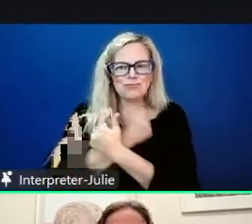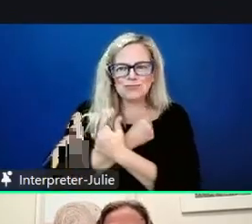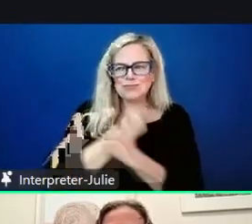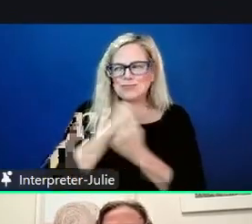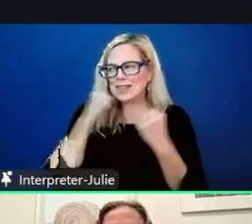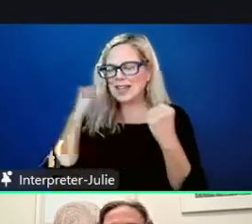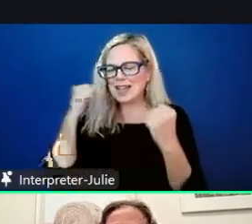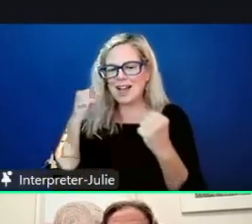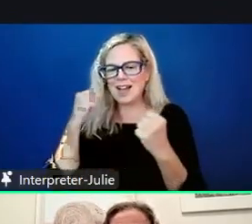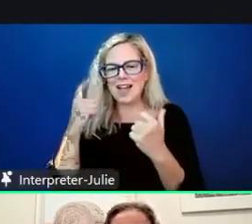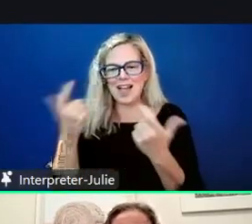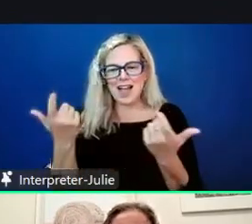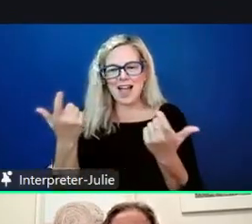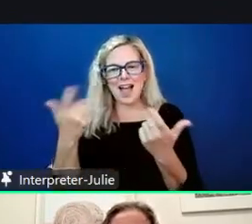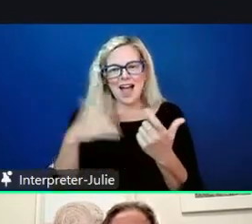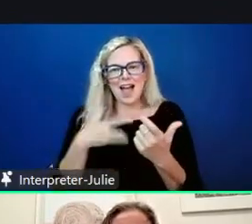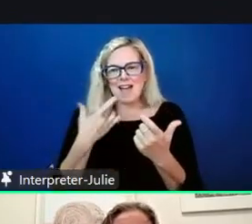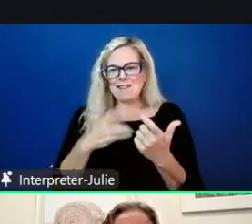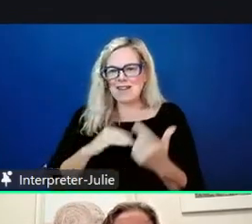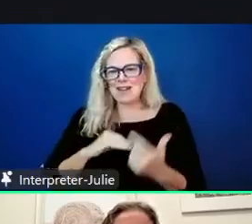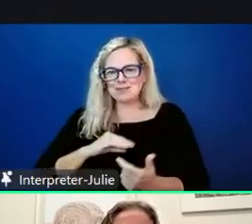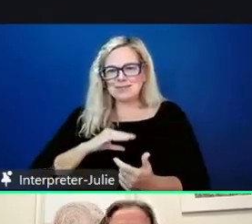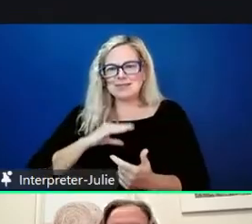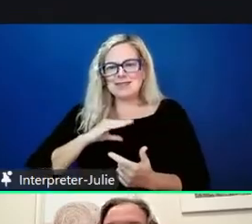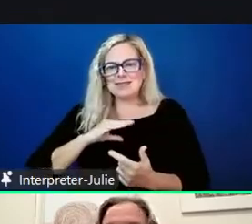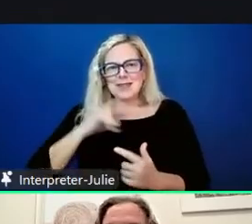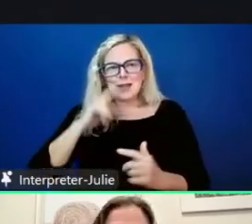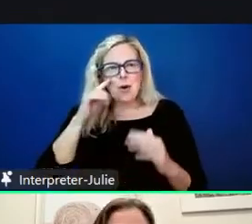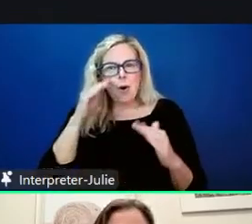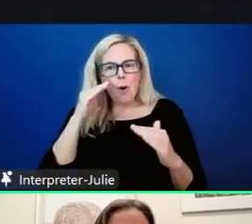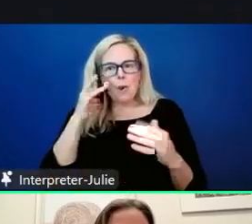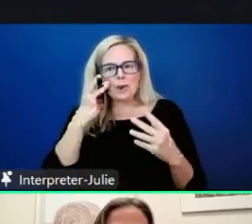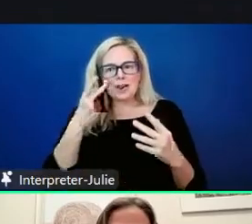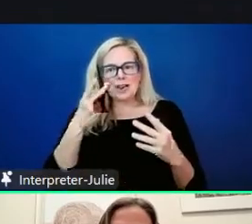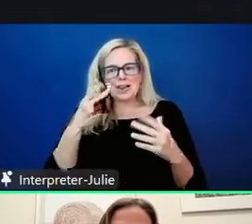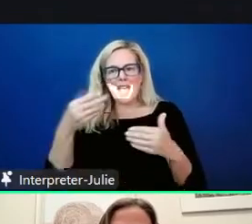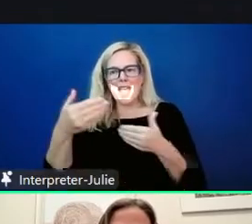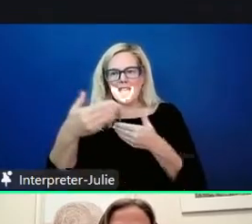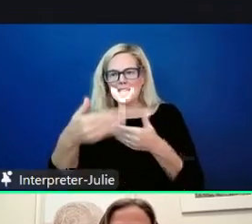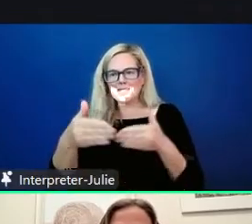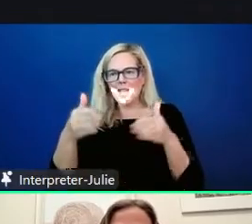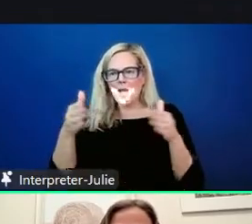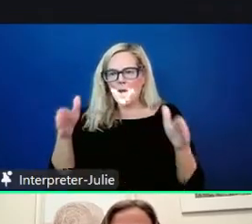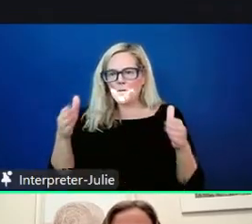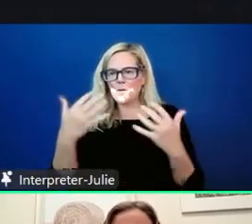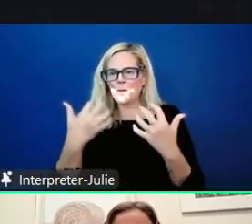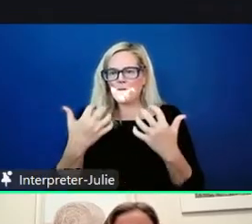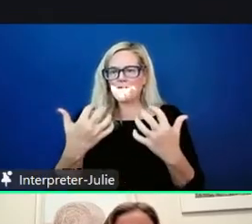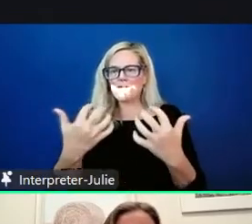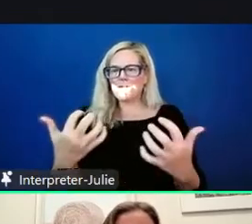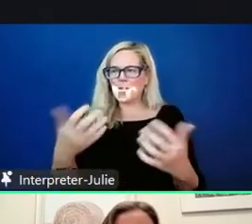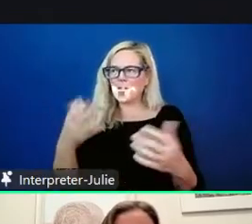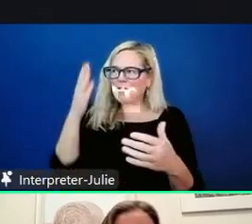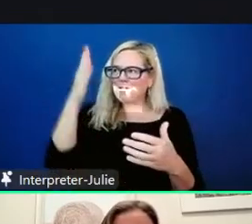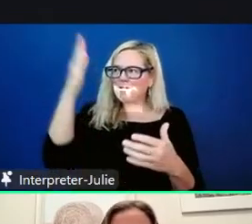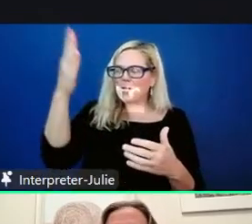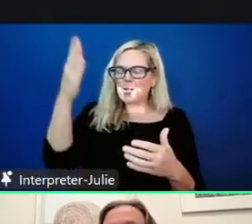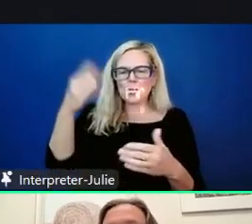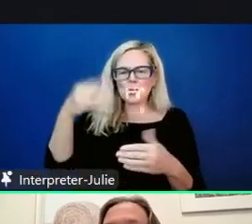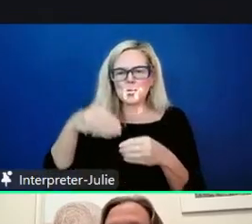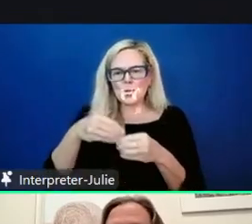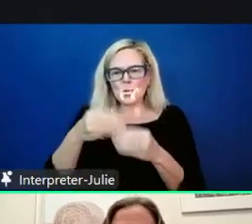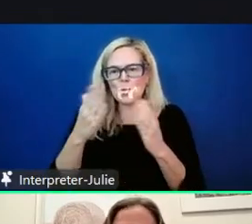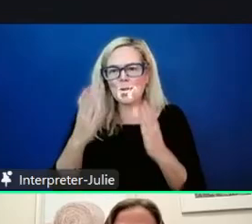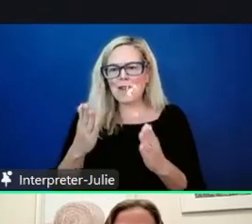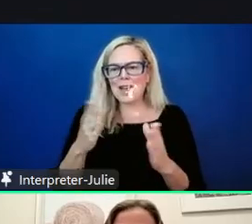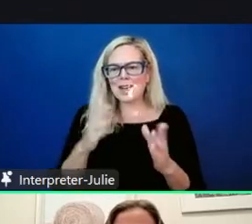and patients. I felt immense hope as I watched a room full of future providers leading with curiosity and wonder as they